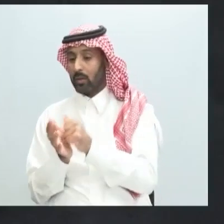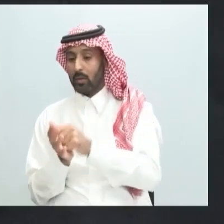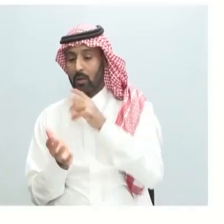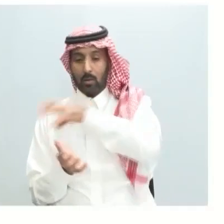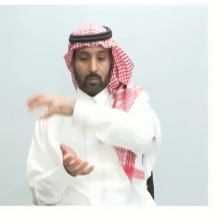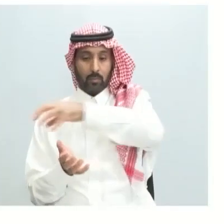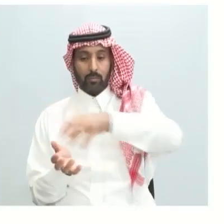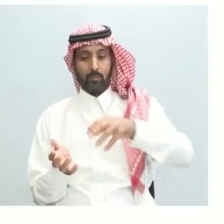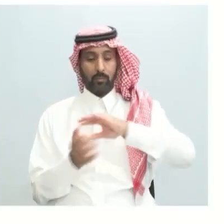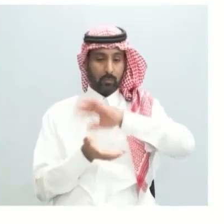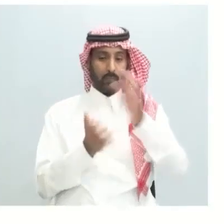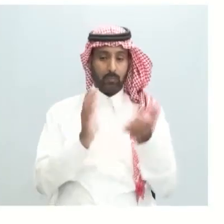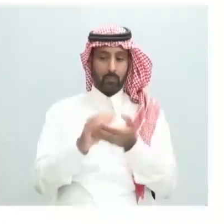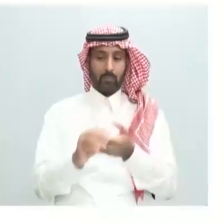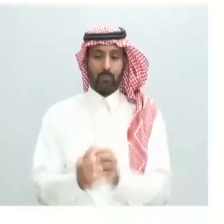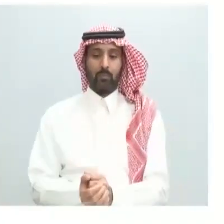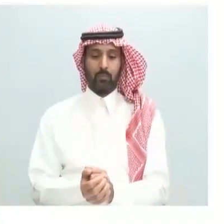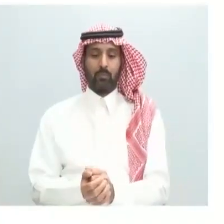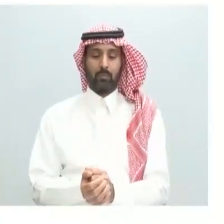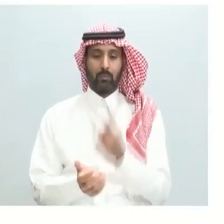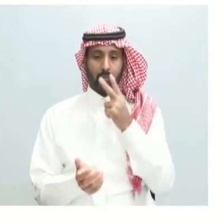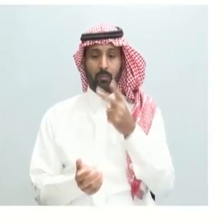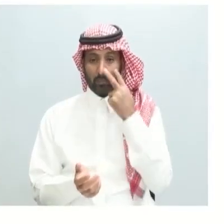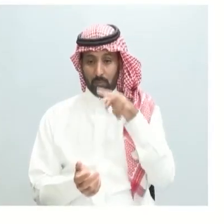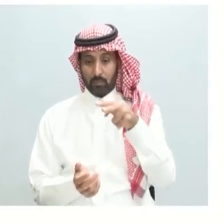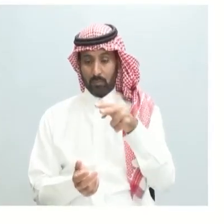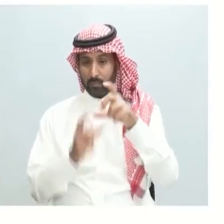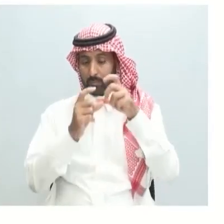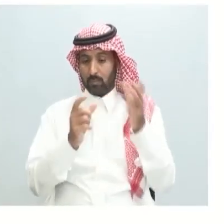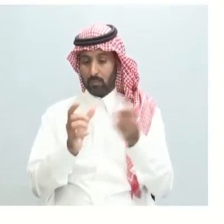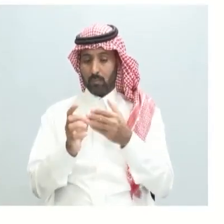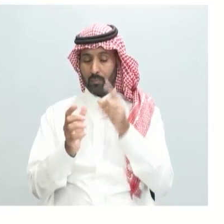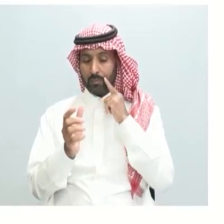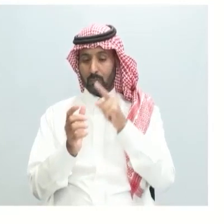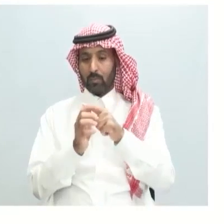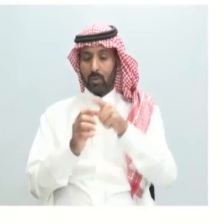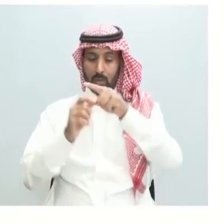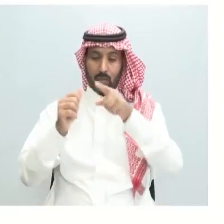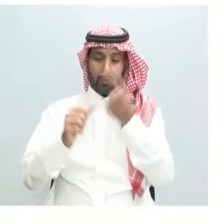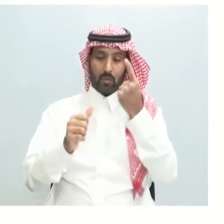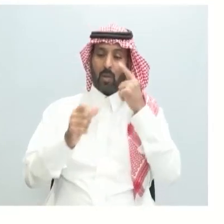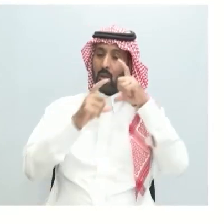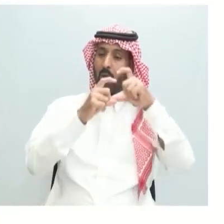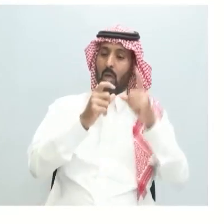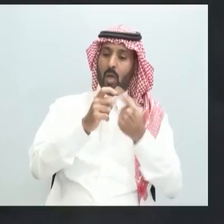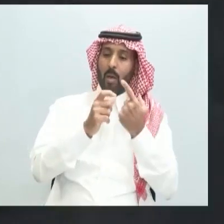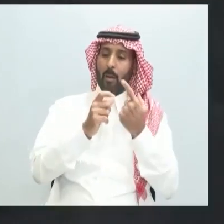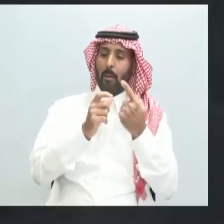different parts of the world. As you can see here, this is the first picture